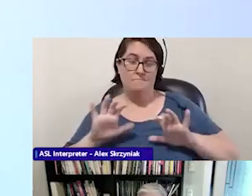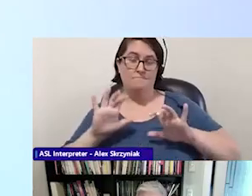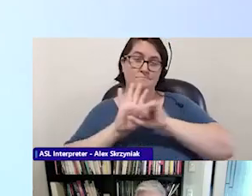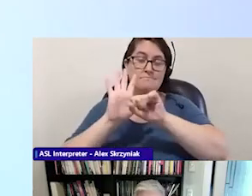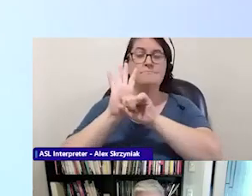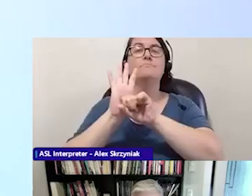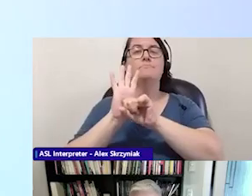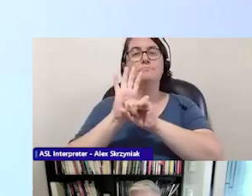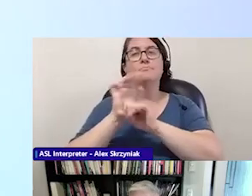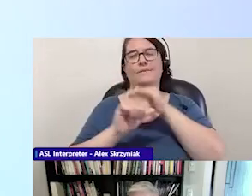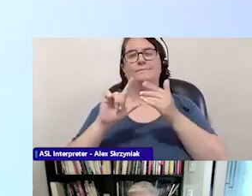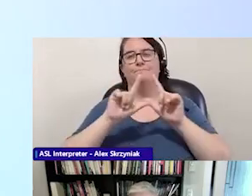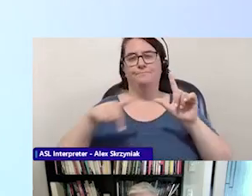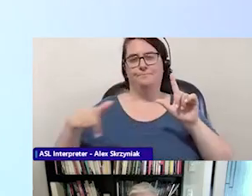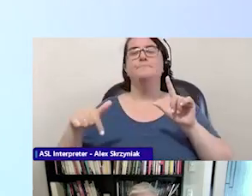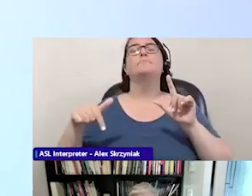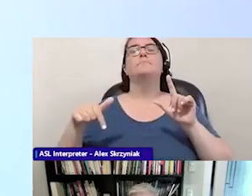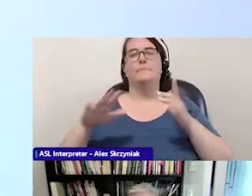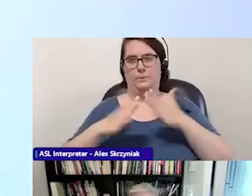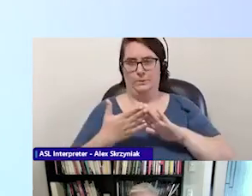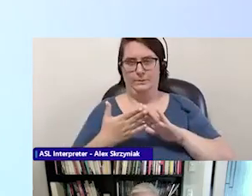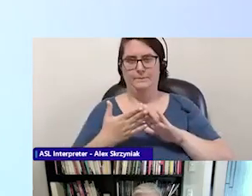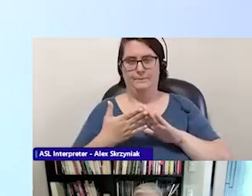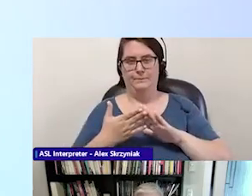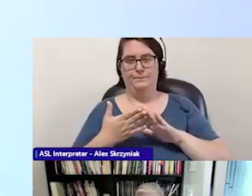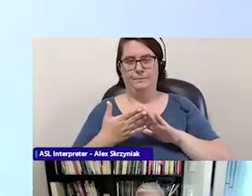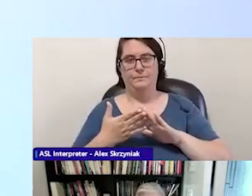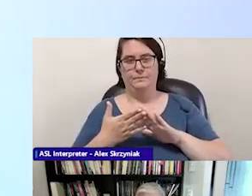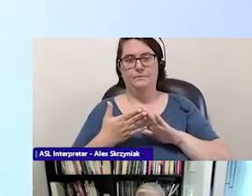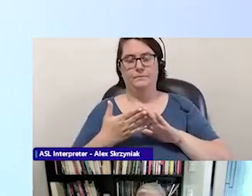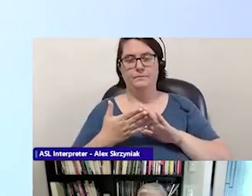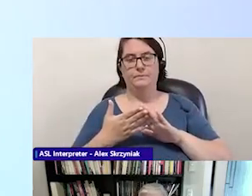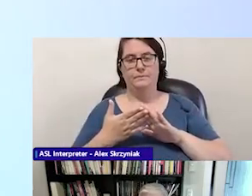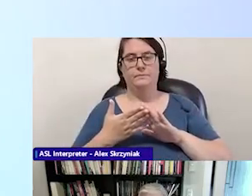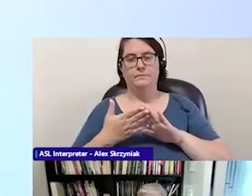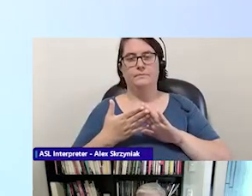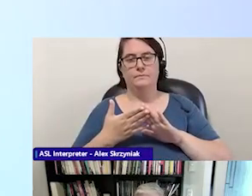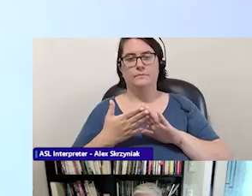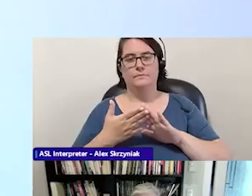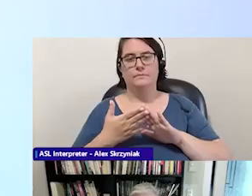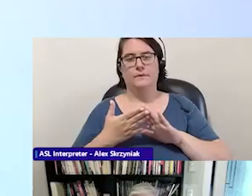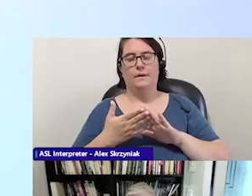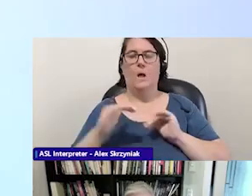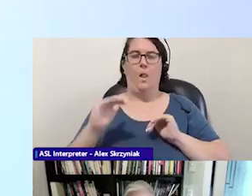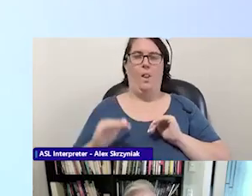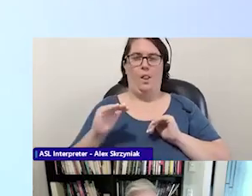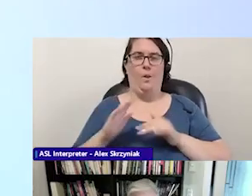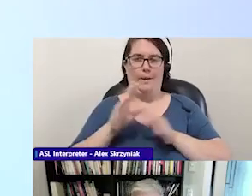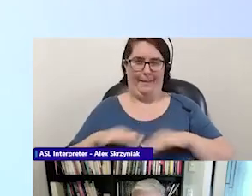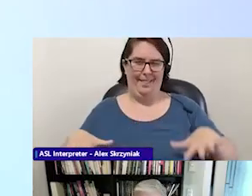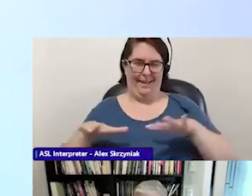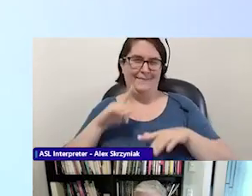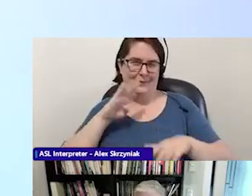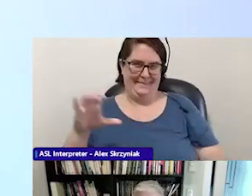the LGBTQ2SA plus community here in the Lower Mainland. We were joined